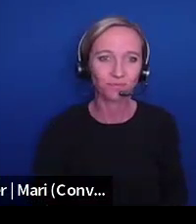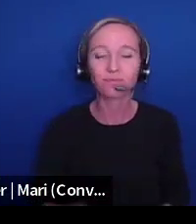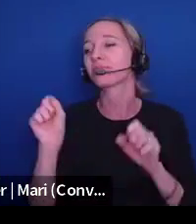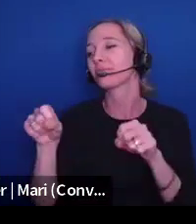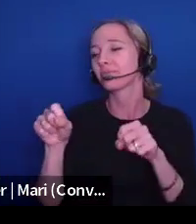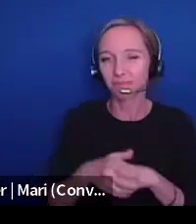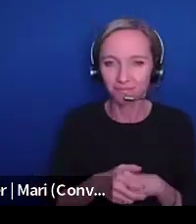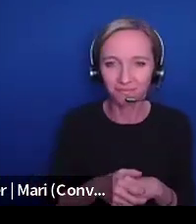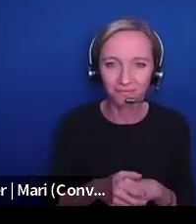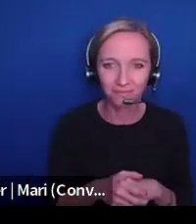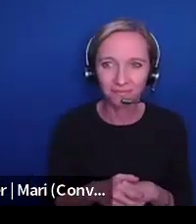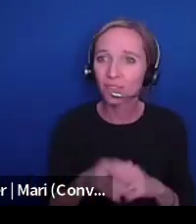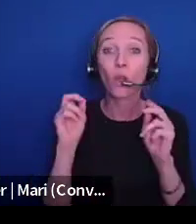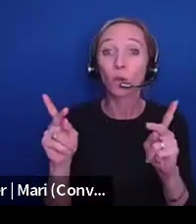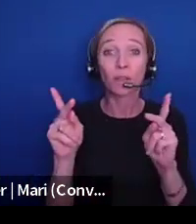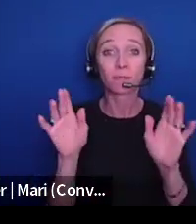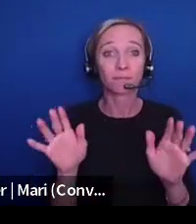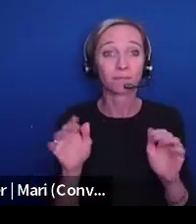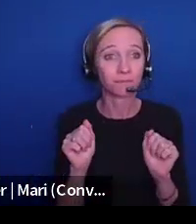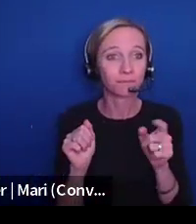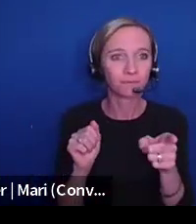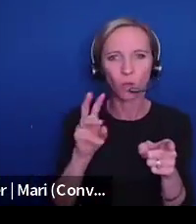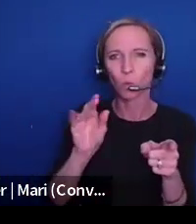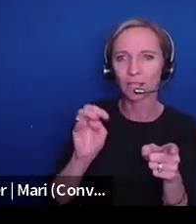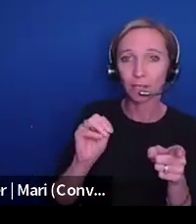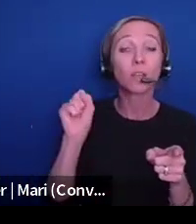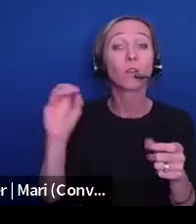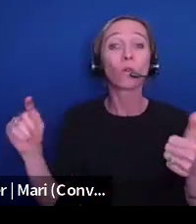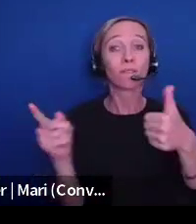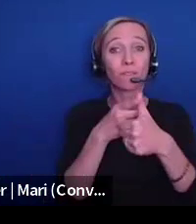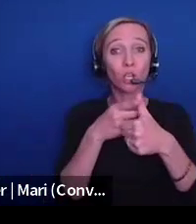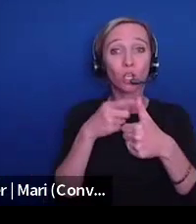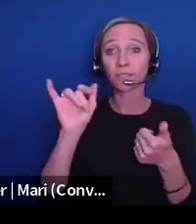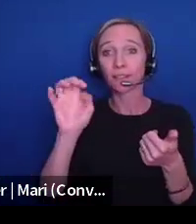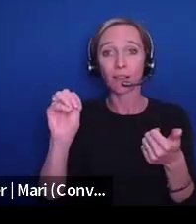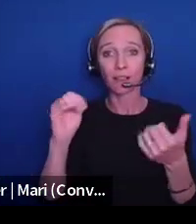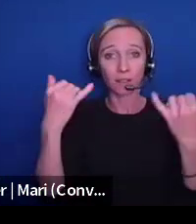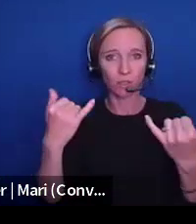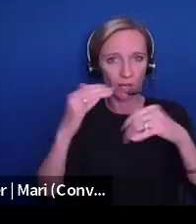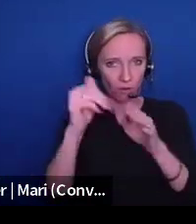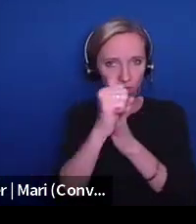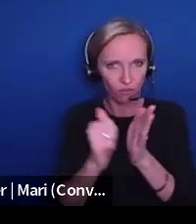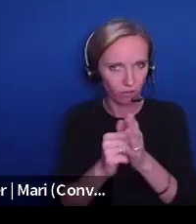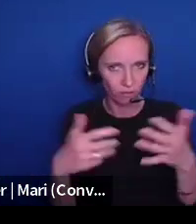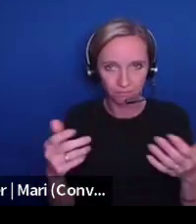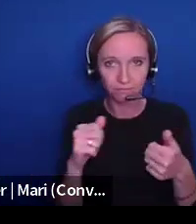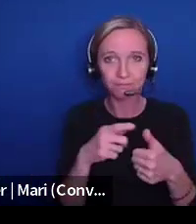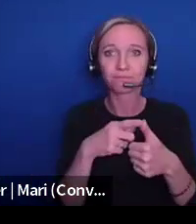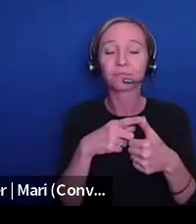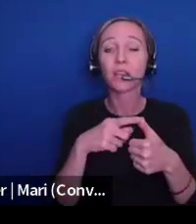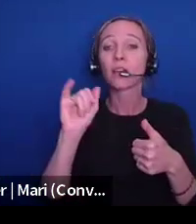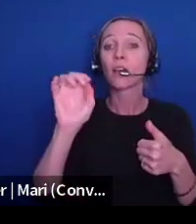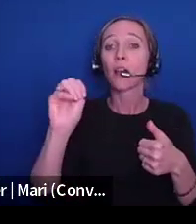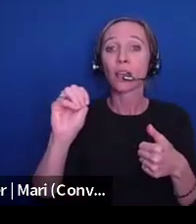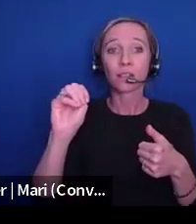Yeah. Okay. So the first item in the agenda is an item